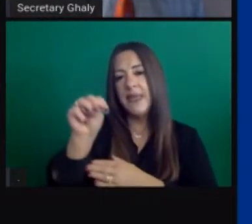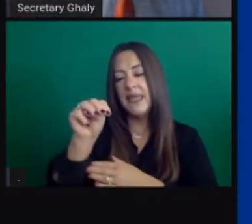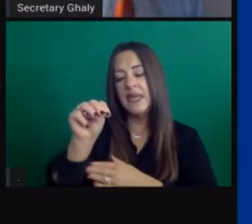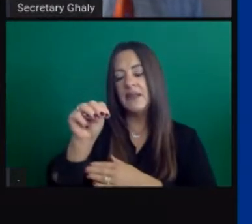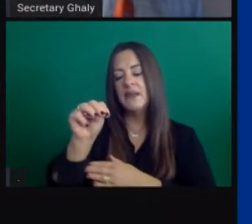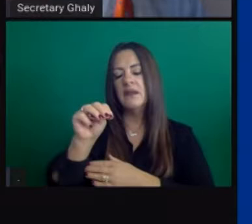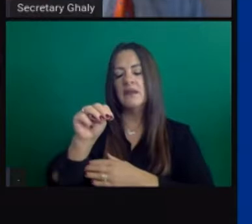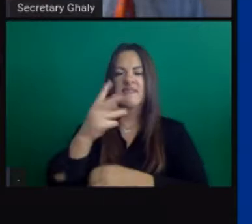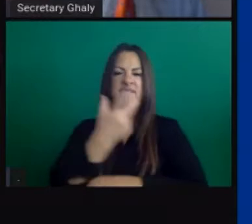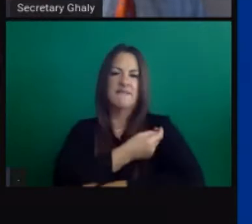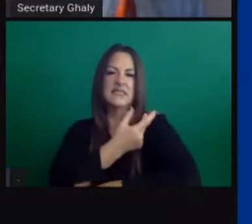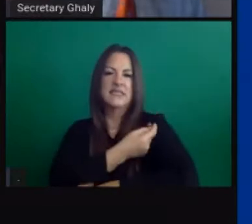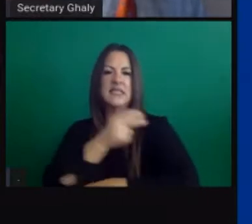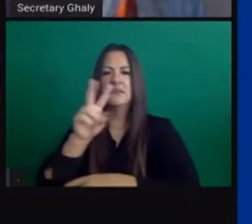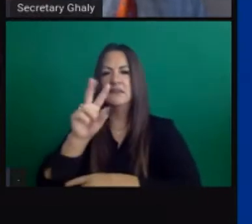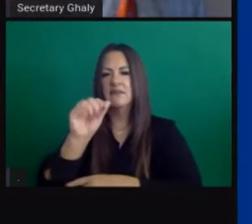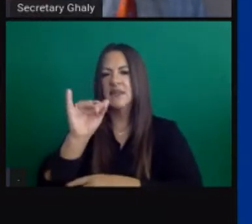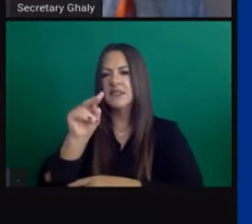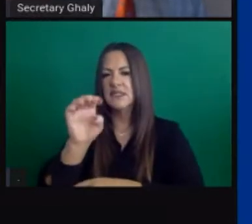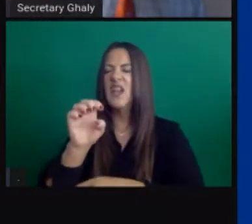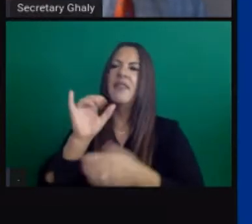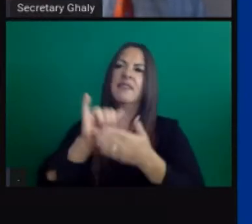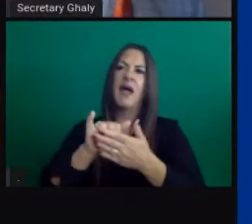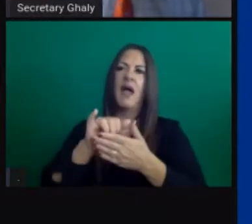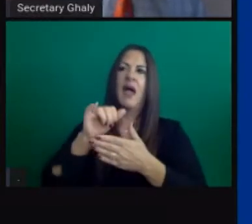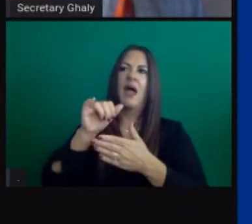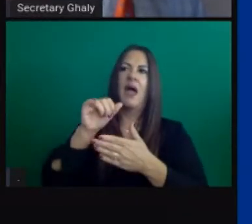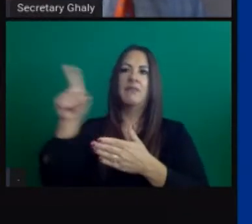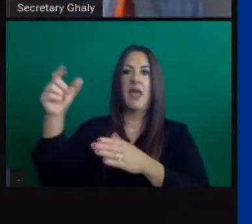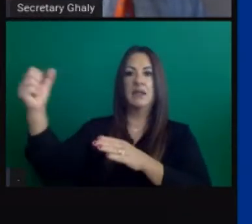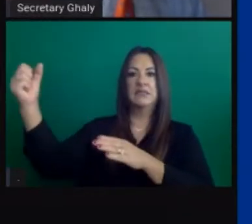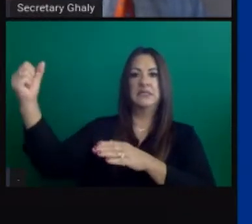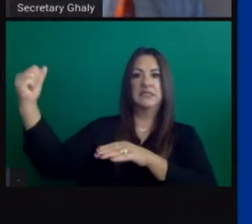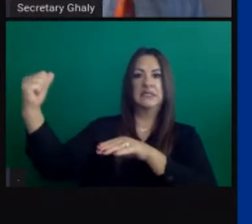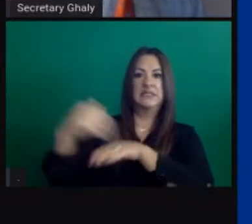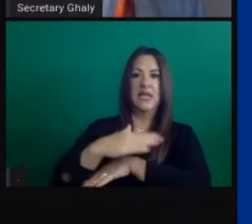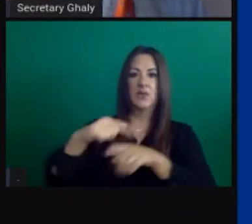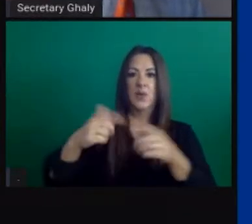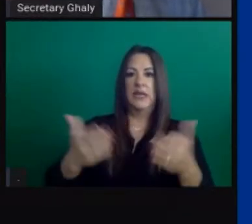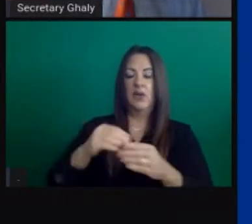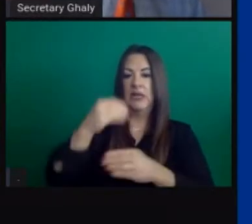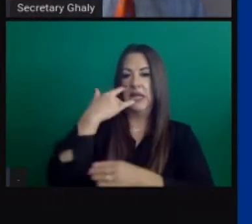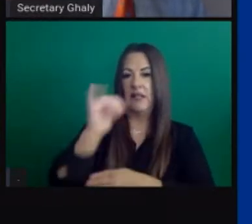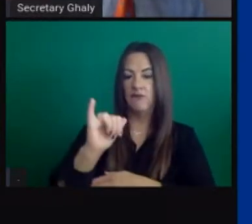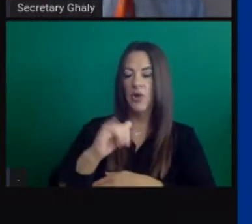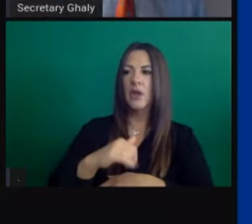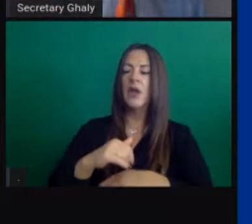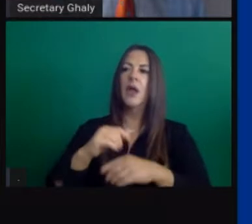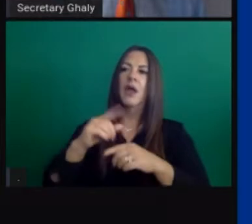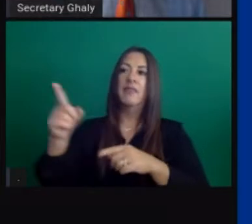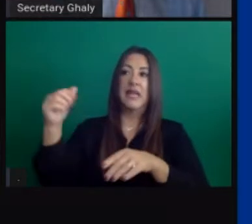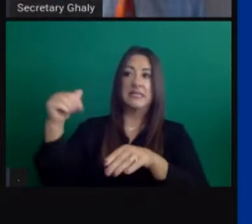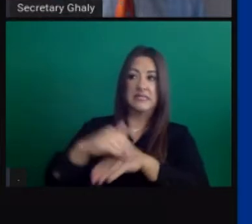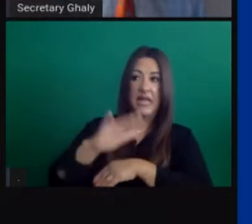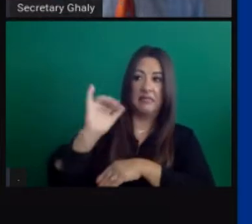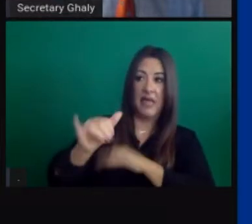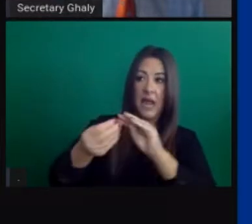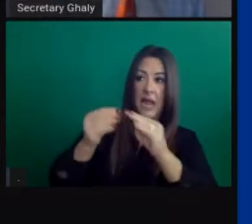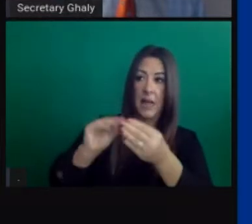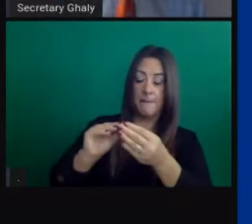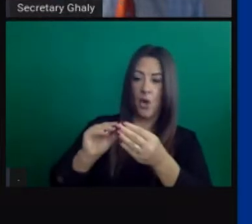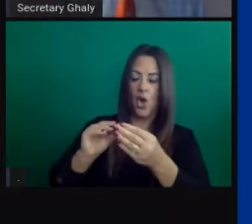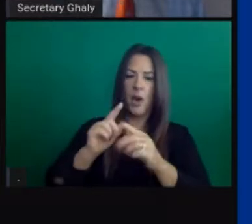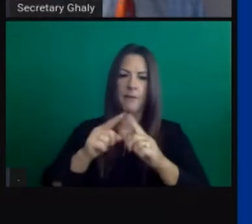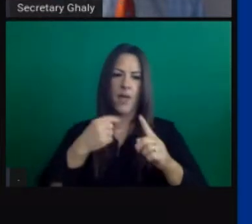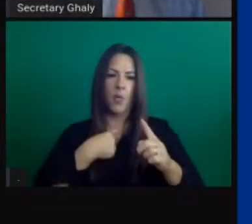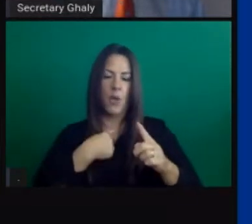should say that's the number that's been shipped to the state. We work hard to figure out what's actually been received, with each of those health